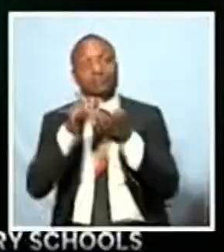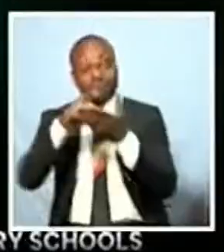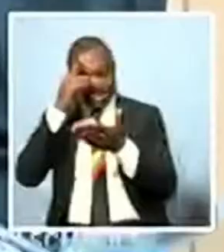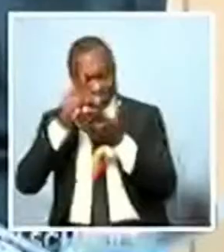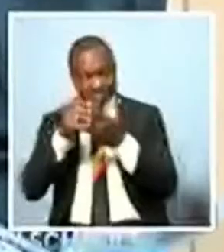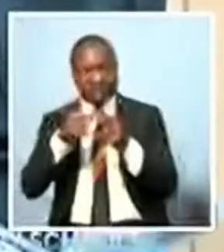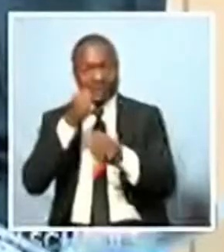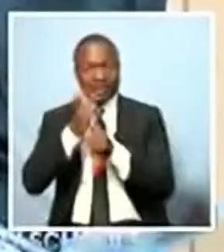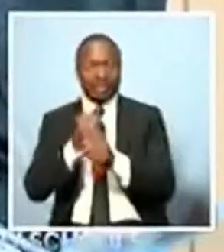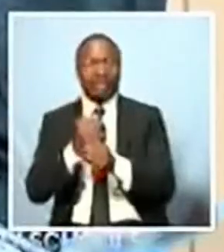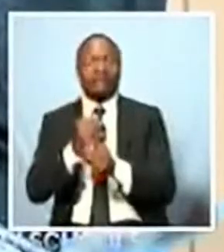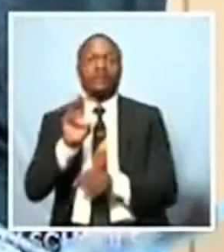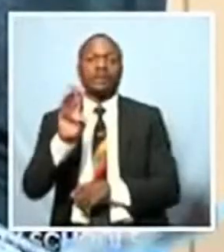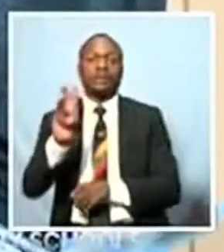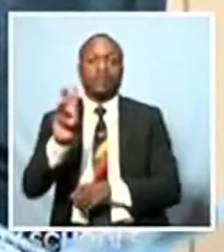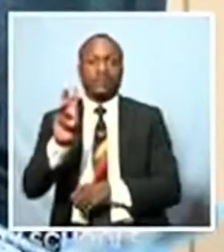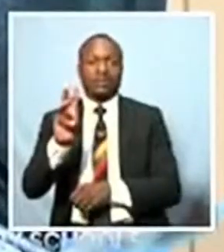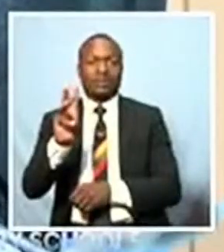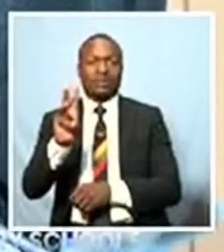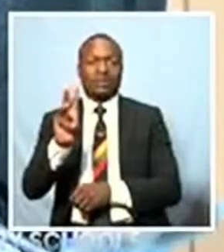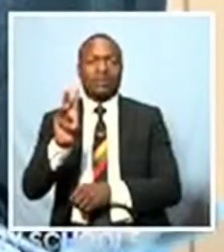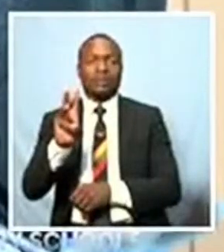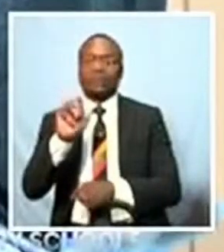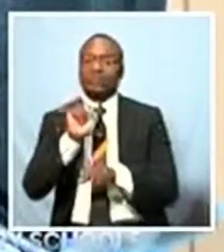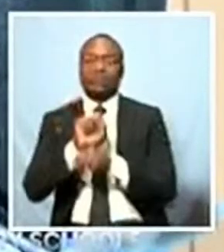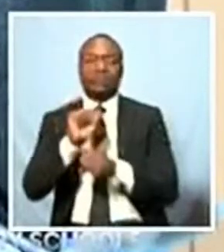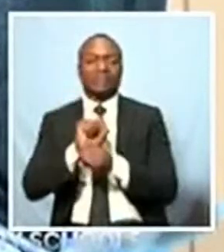be functional operating at grade 3 level.